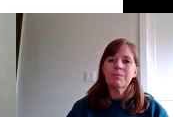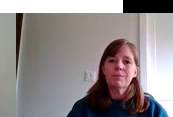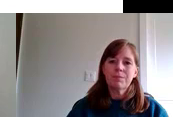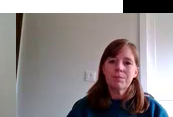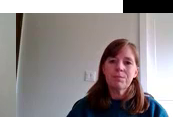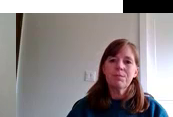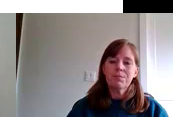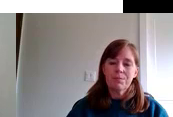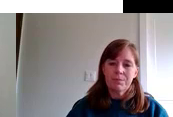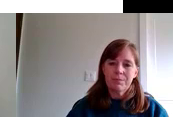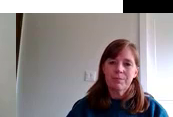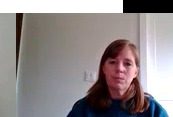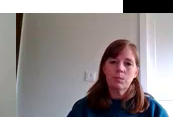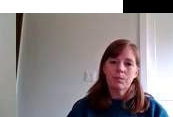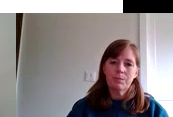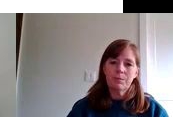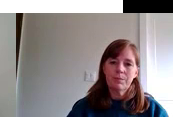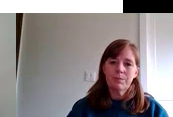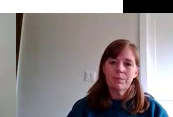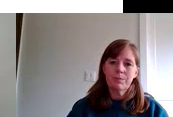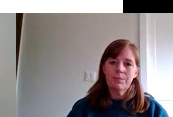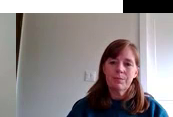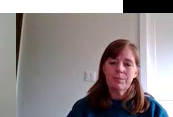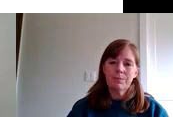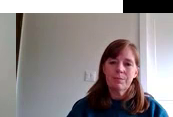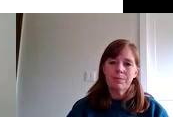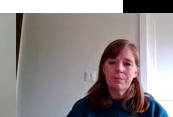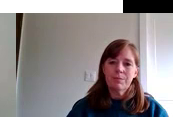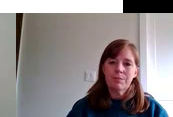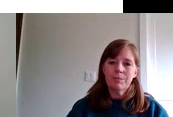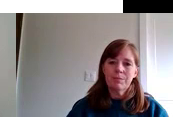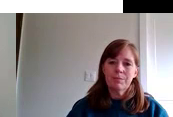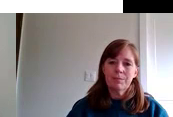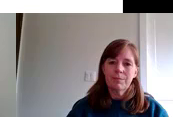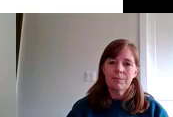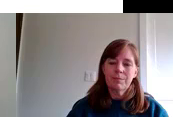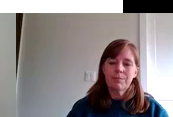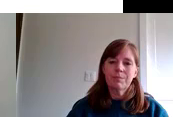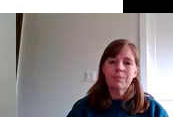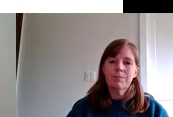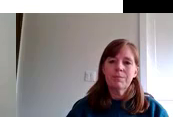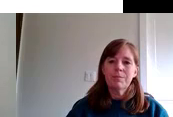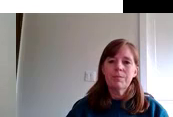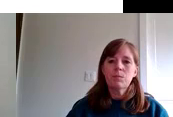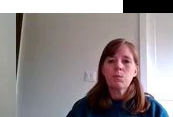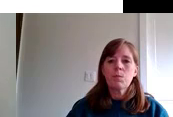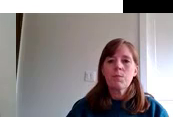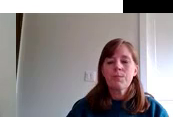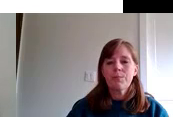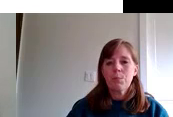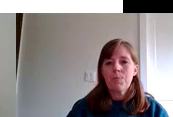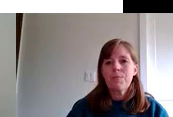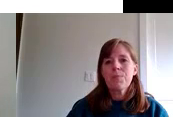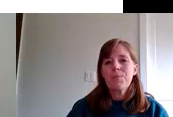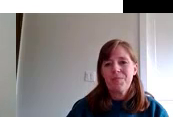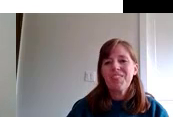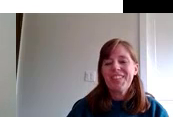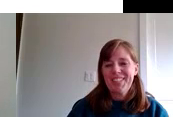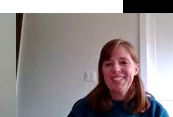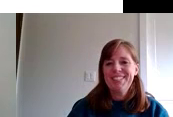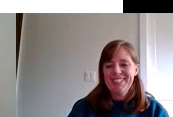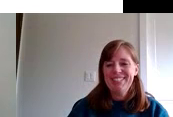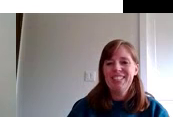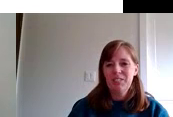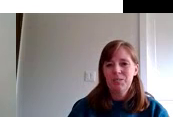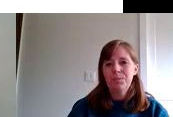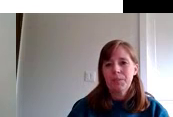together last week, and she was like, no, unfortunately, she's not going to be doing any more. But my students are thrilled to be able to go